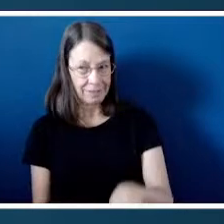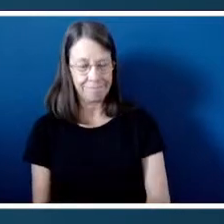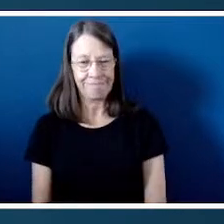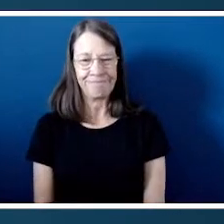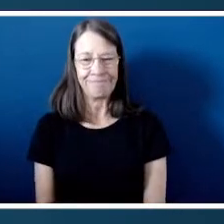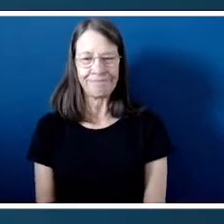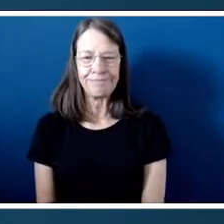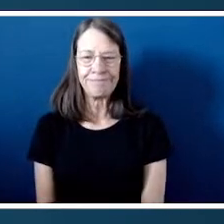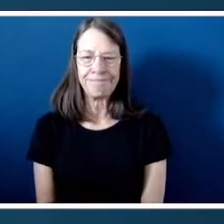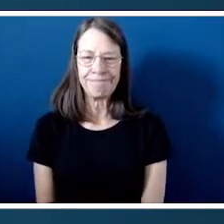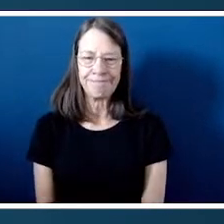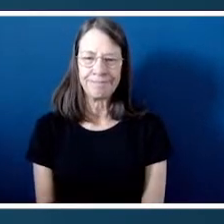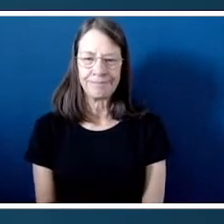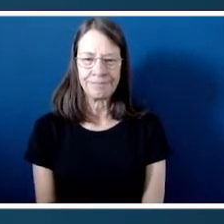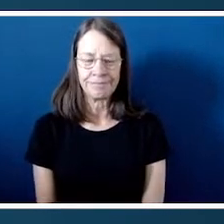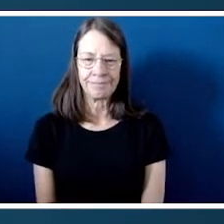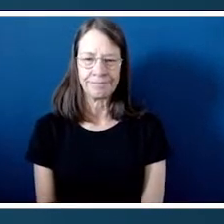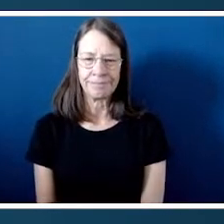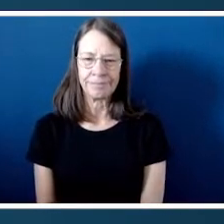I don't think there is